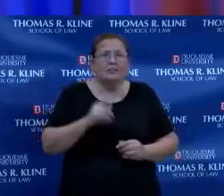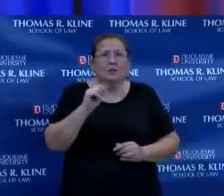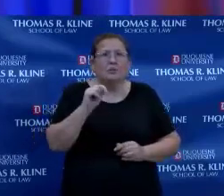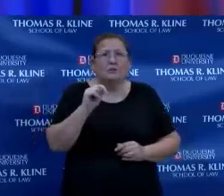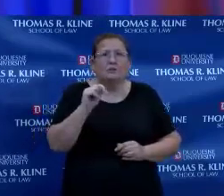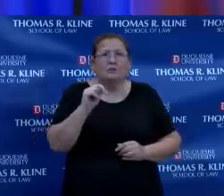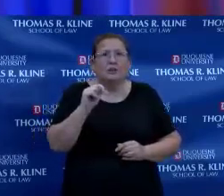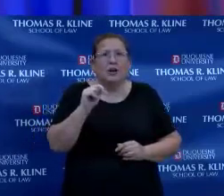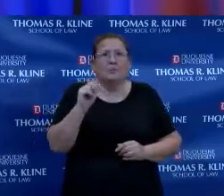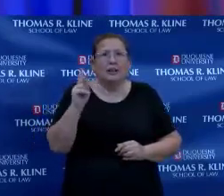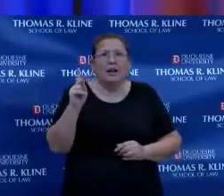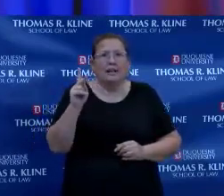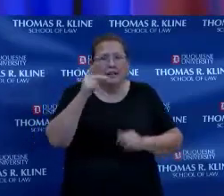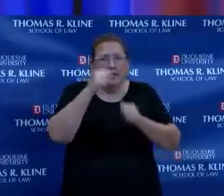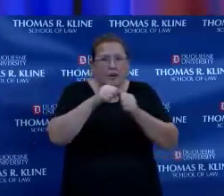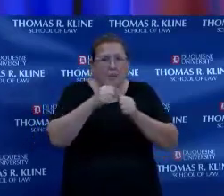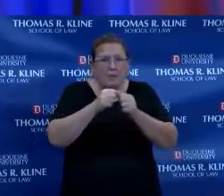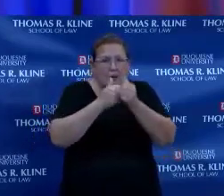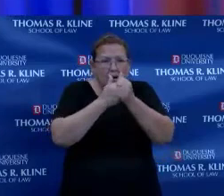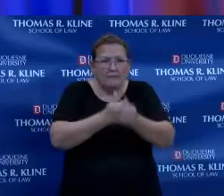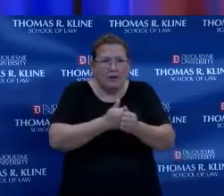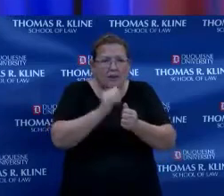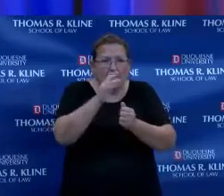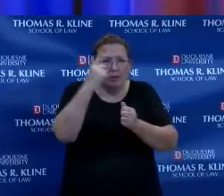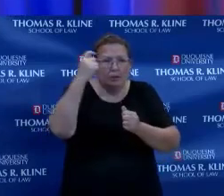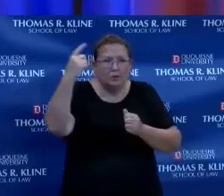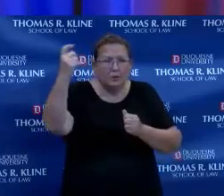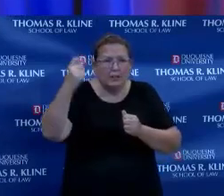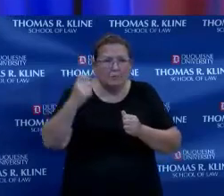number two, follow your dreams. Got it?